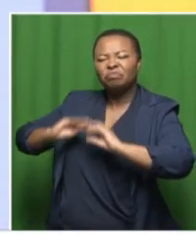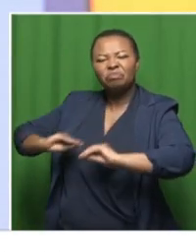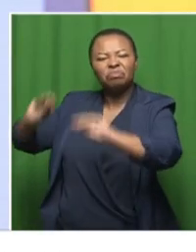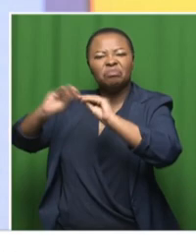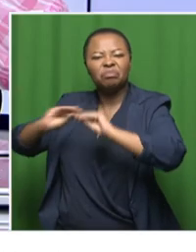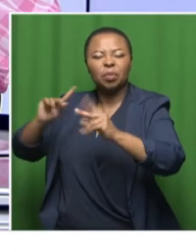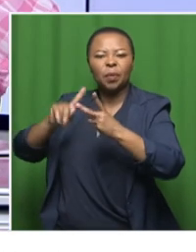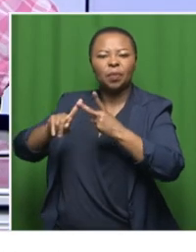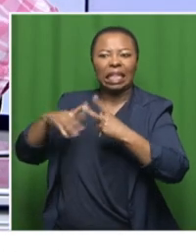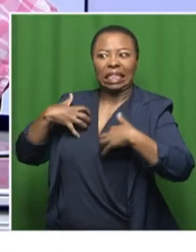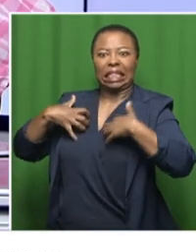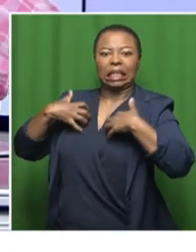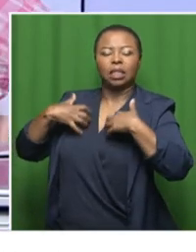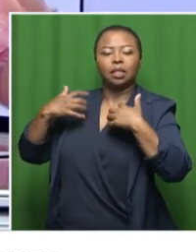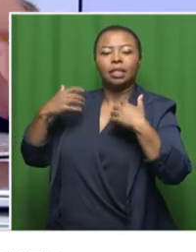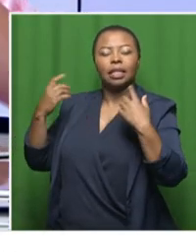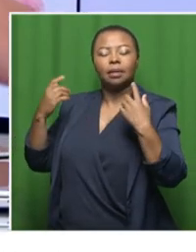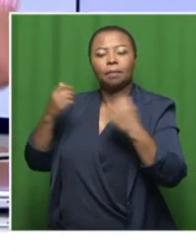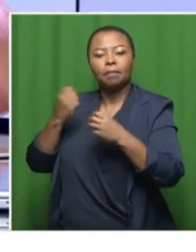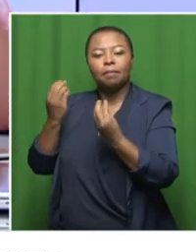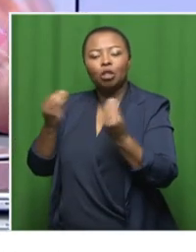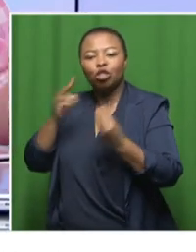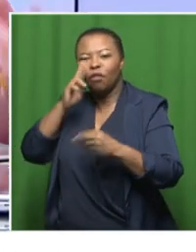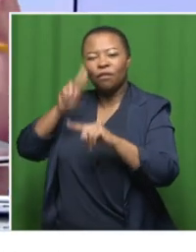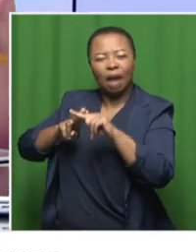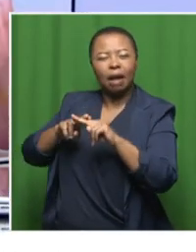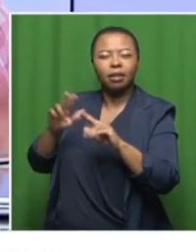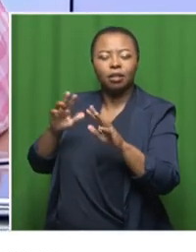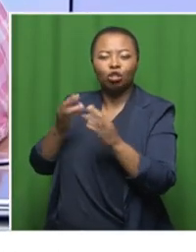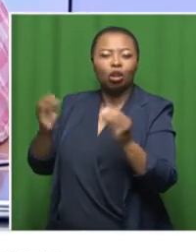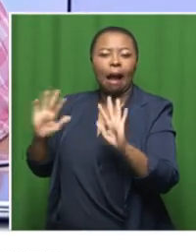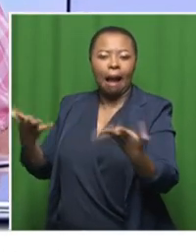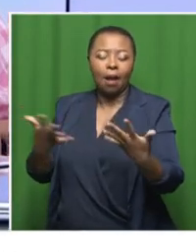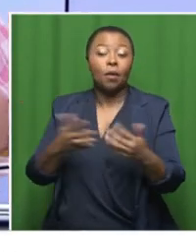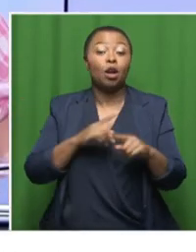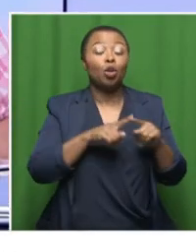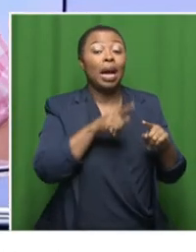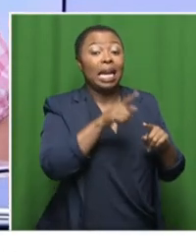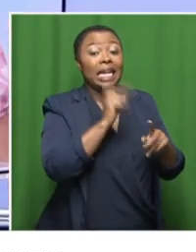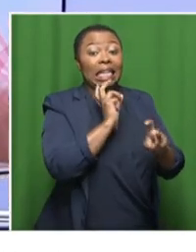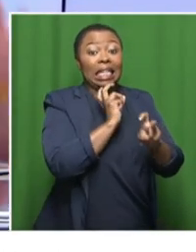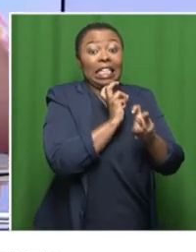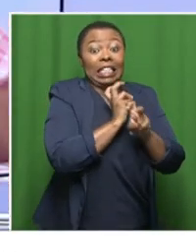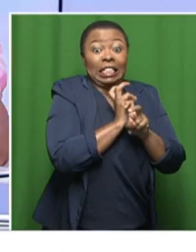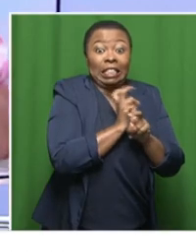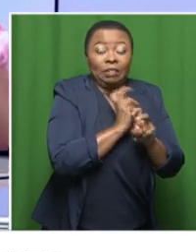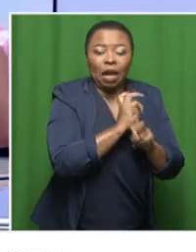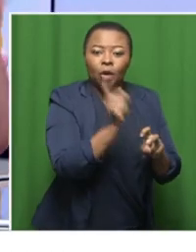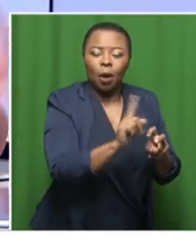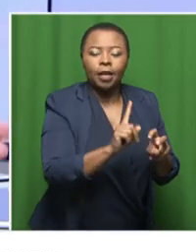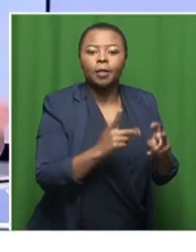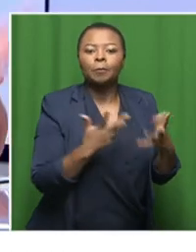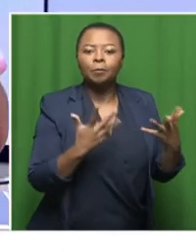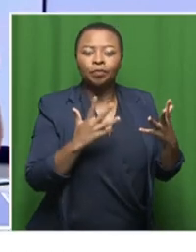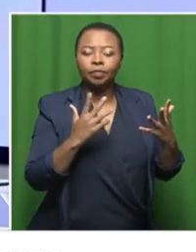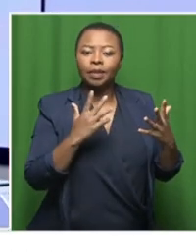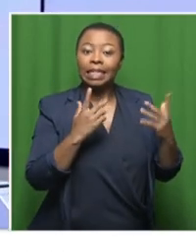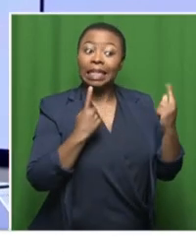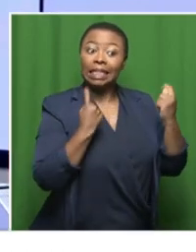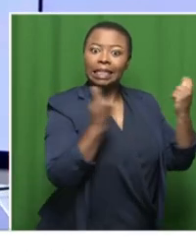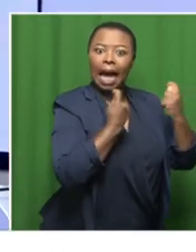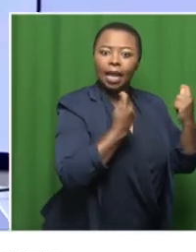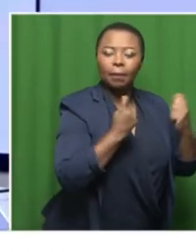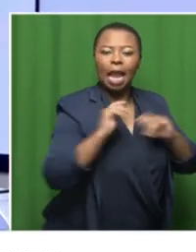kids? Through puppet shows, that is. Through puppet shows. The difficult thing, what I find difficult, is to balance the entertainment with